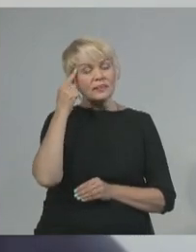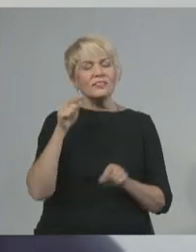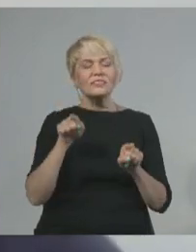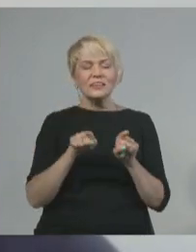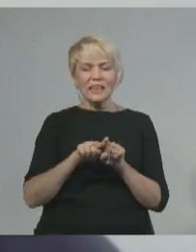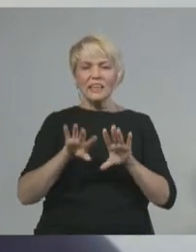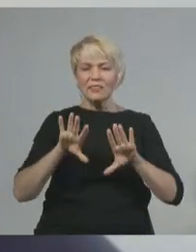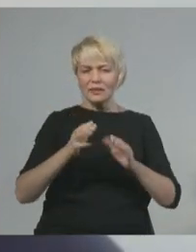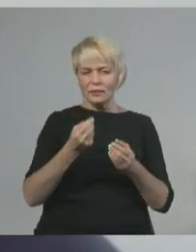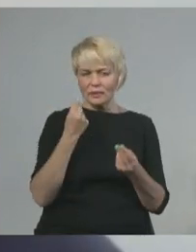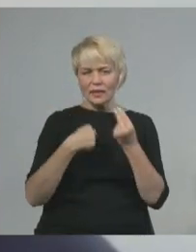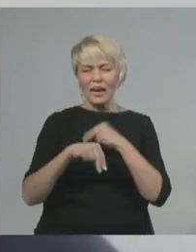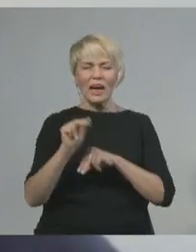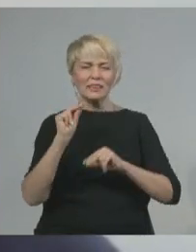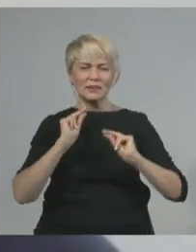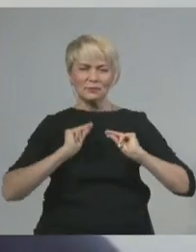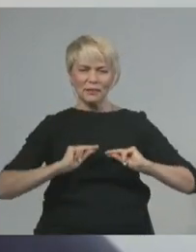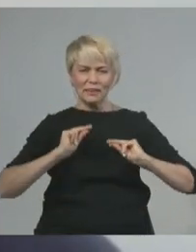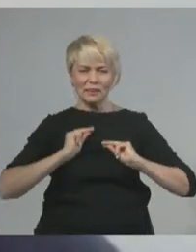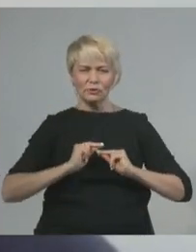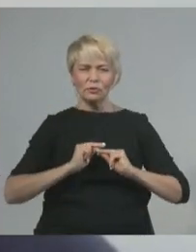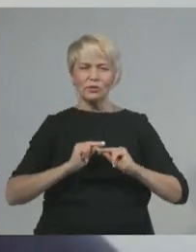dialogue with people basically